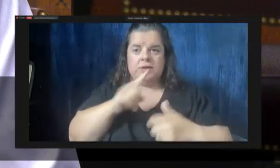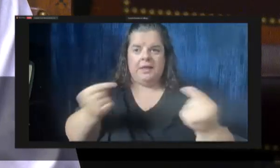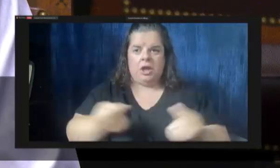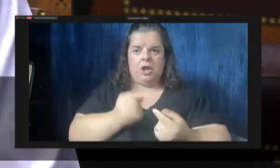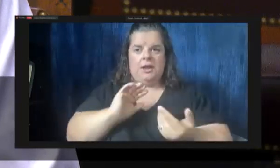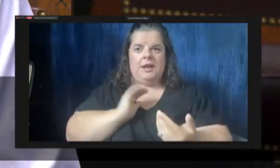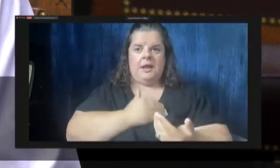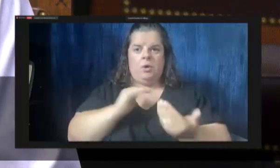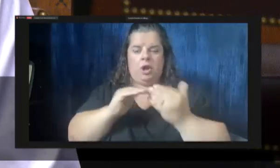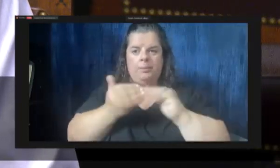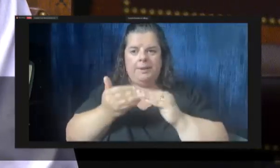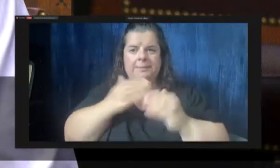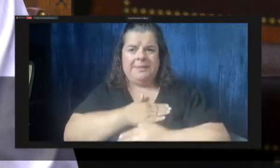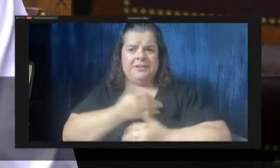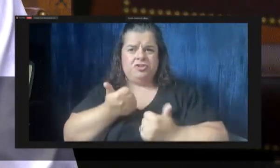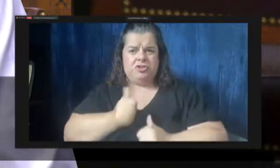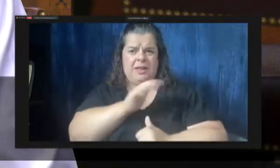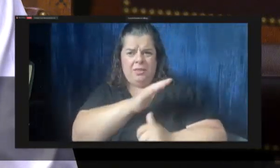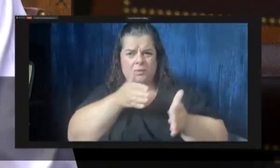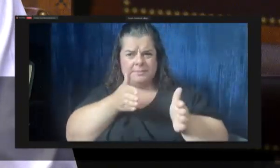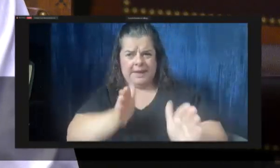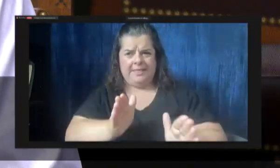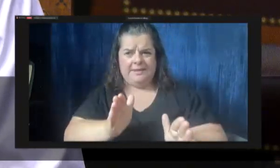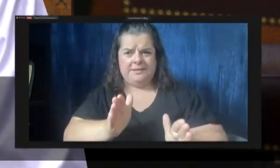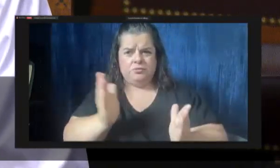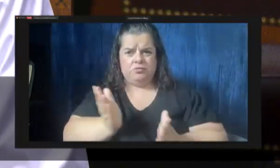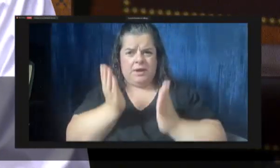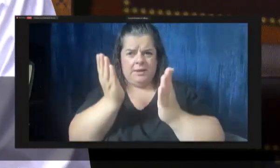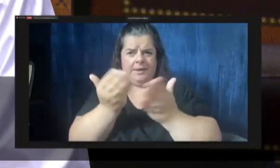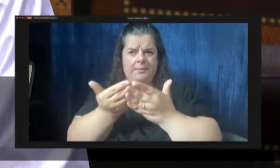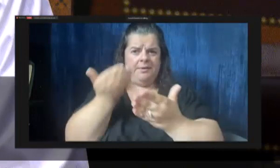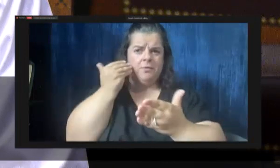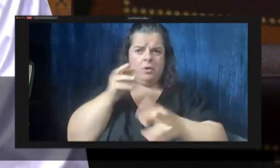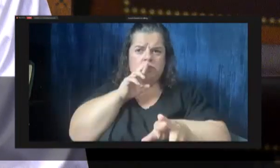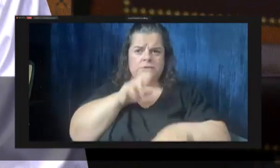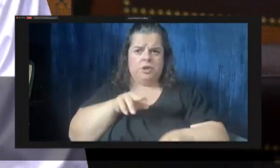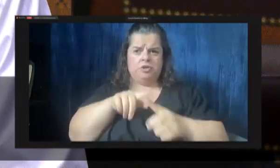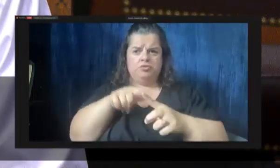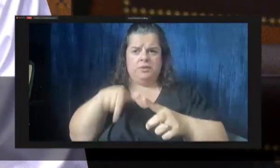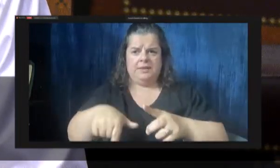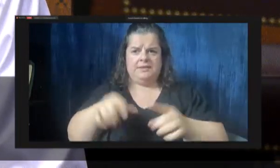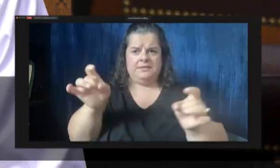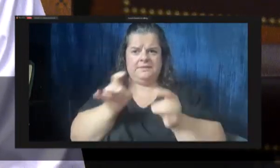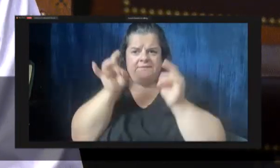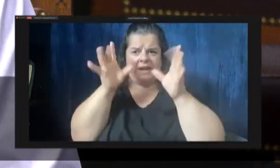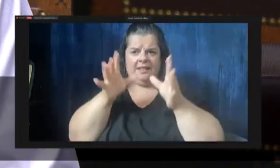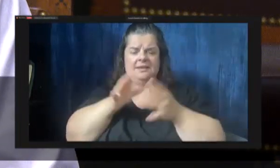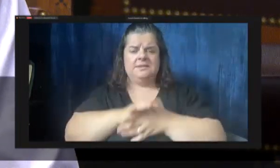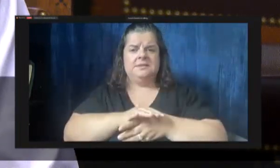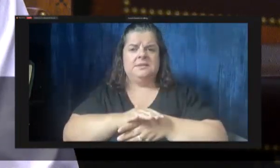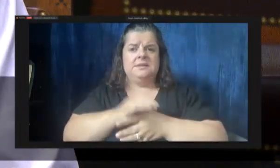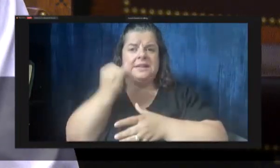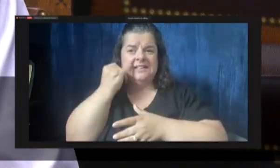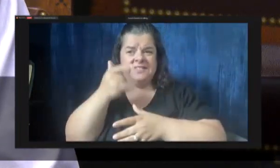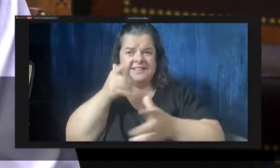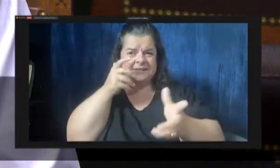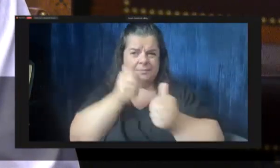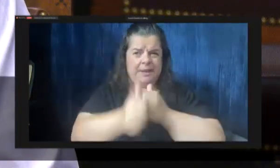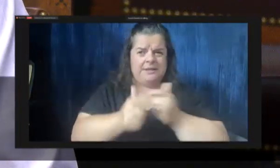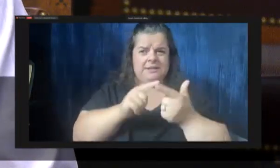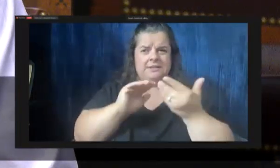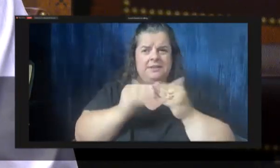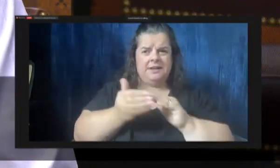the non-lethal methods that were recommended before resulting to this violence. If this slaughter is passed by city